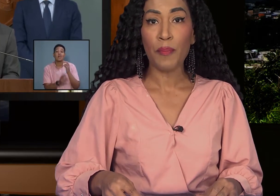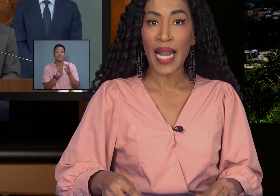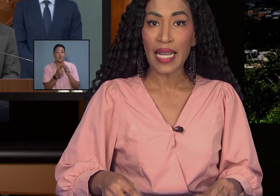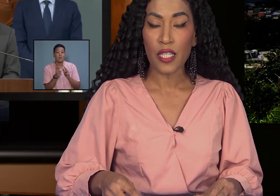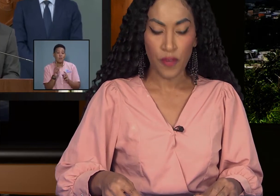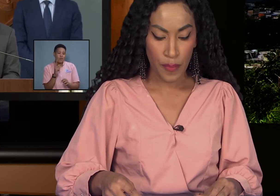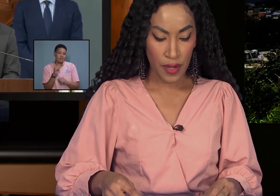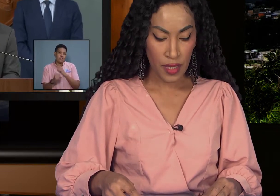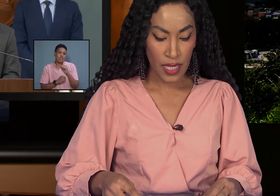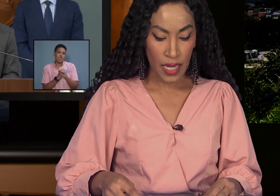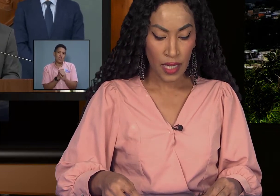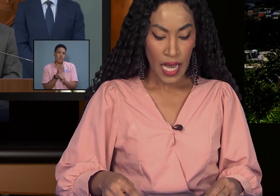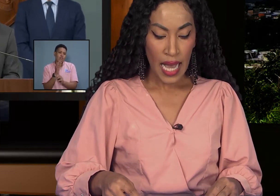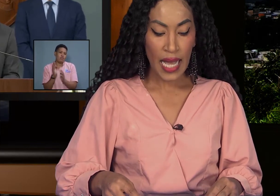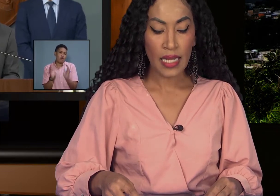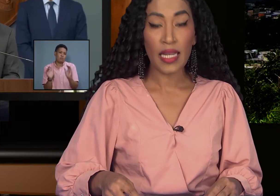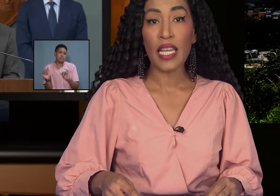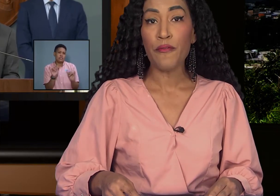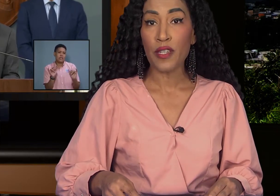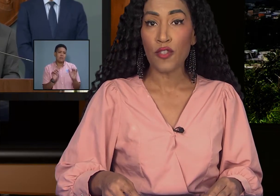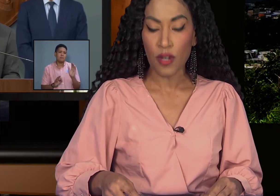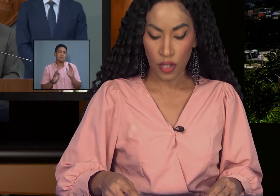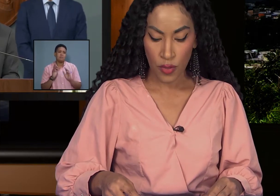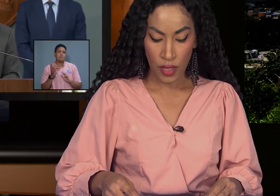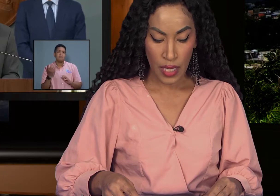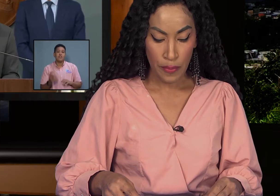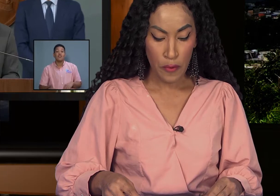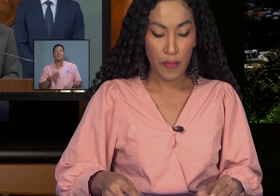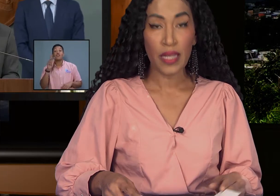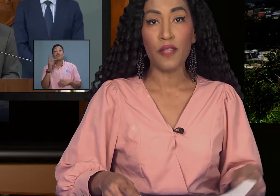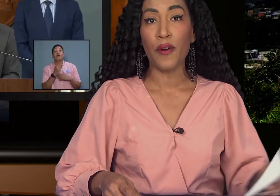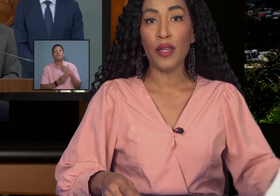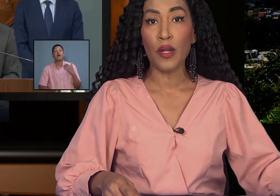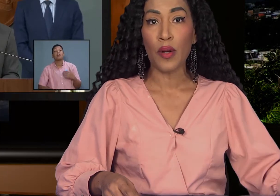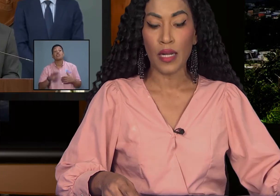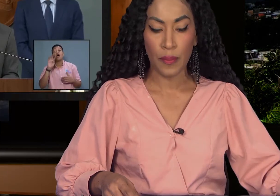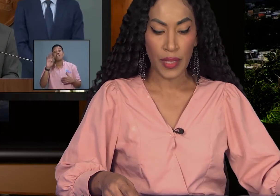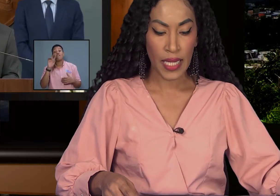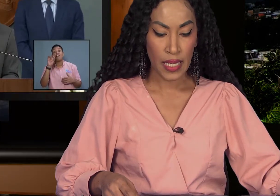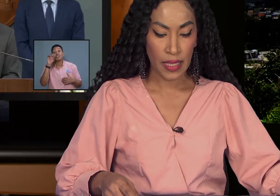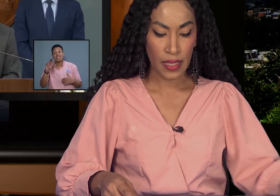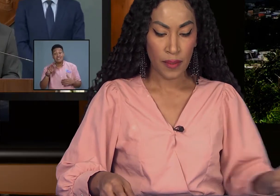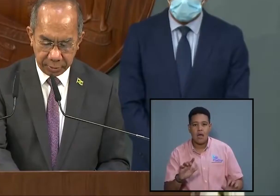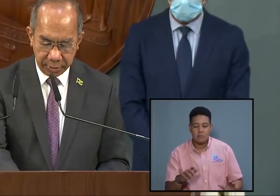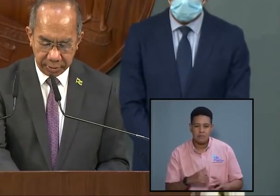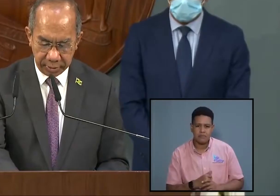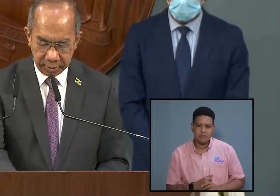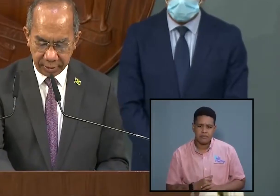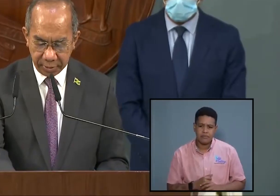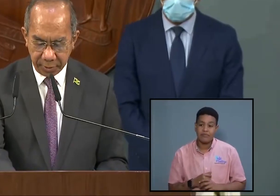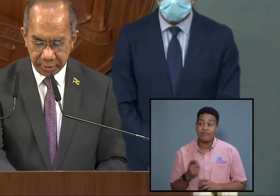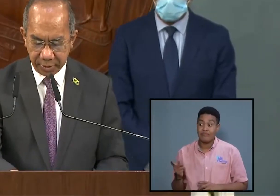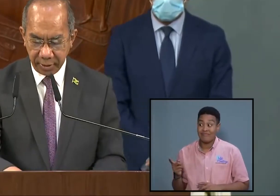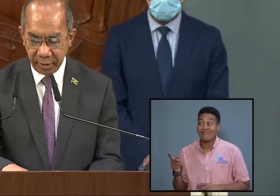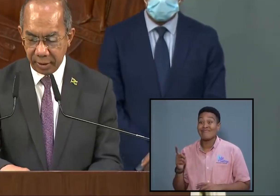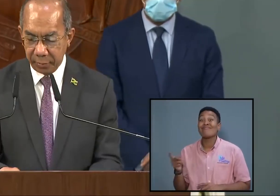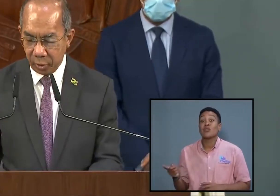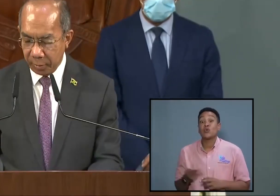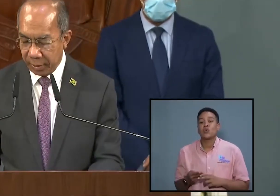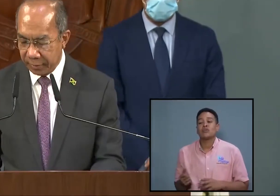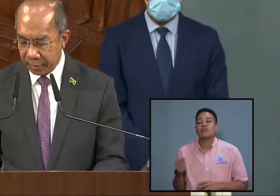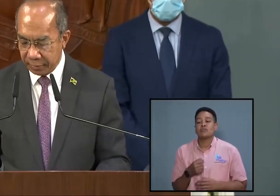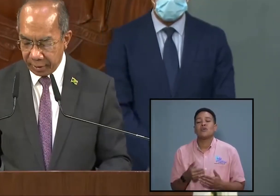announced plans for personnel and infrastructural improvements for the local police. We are experiencing